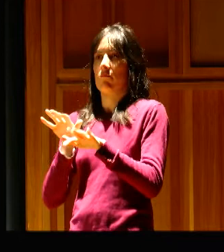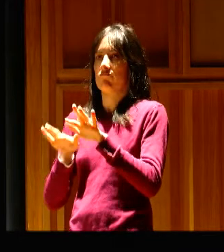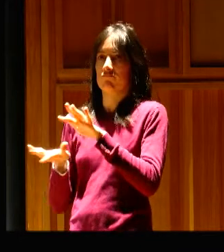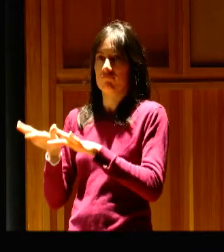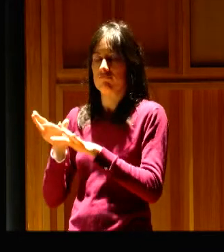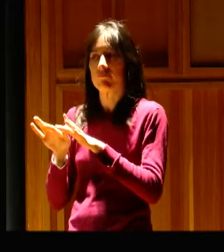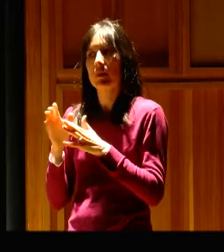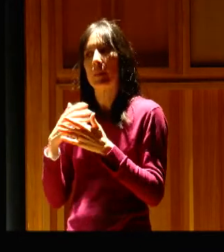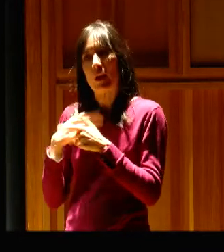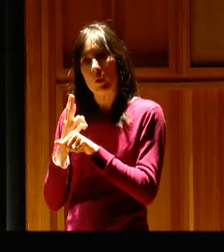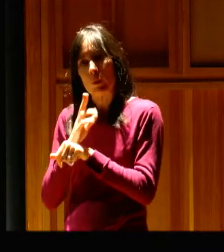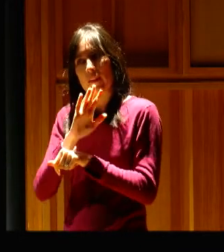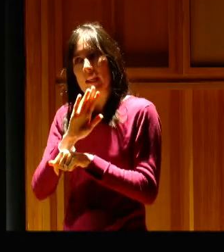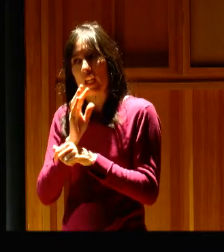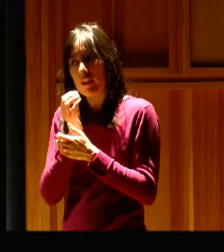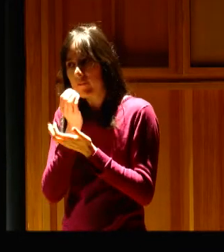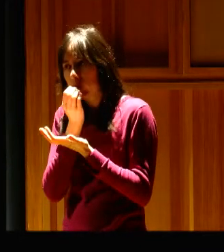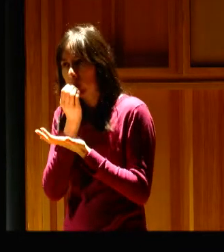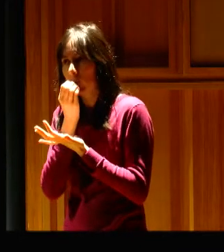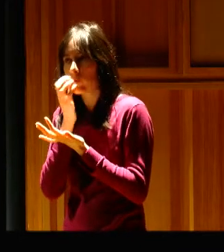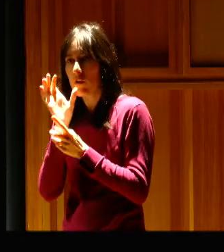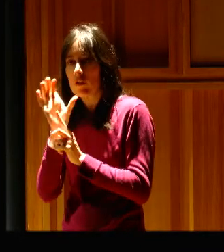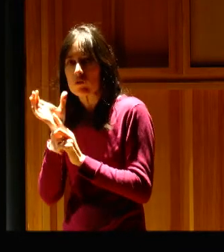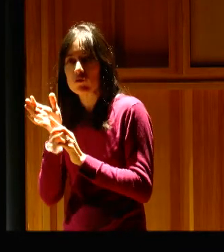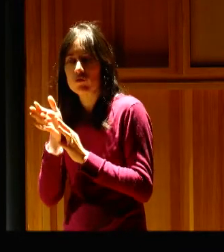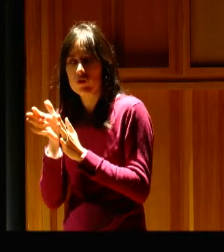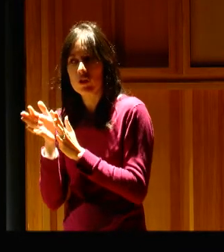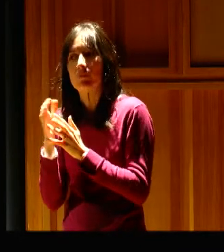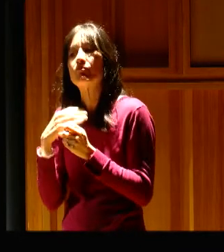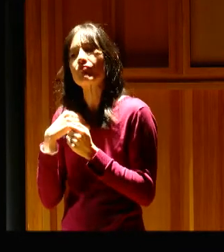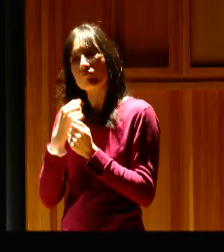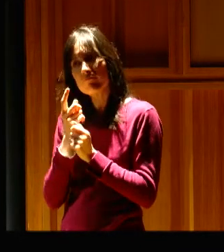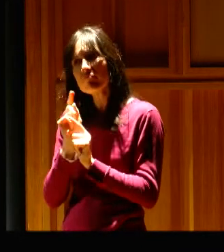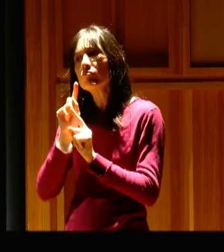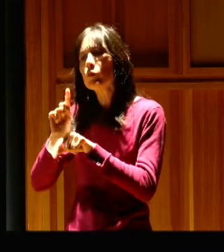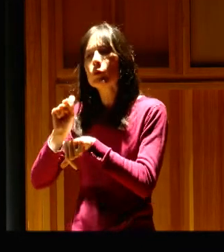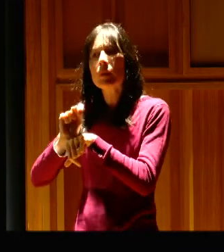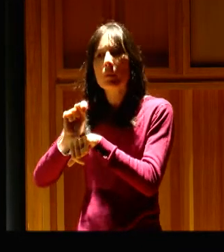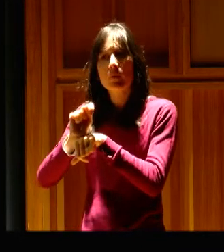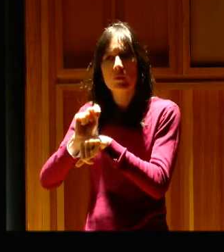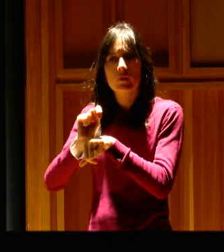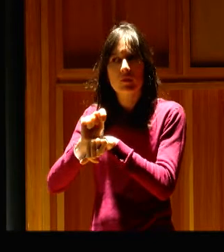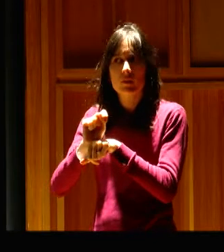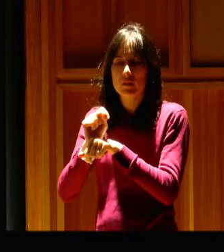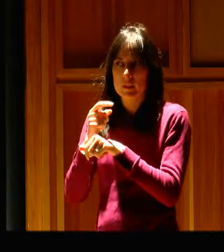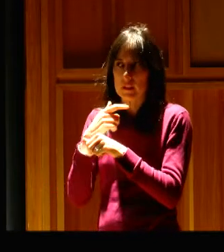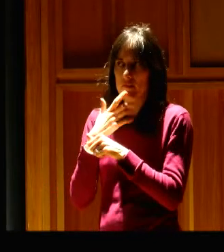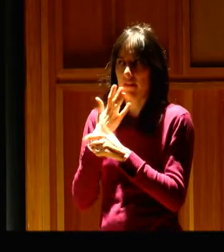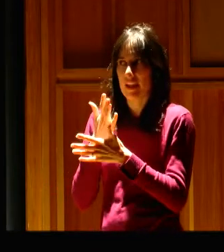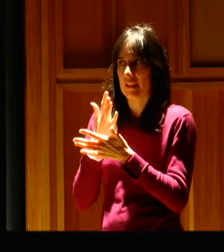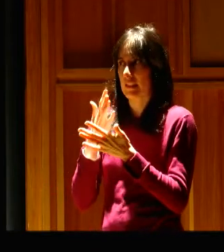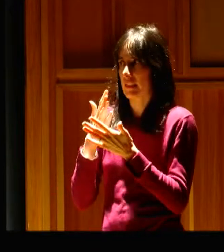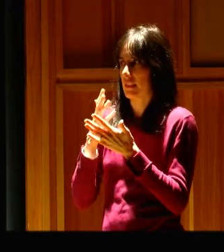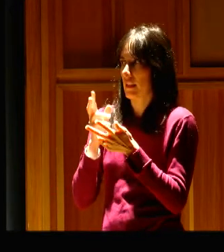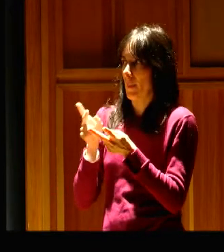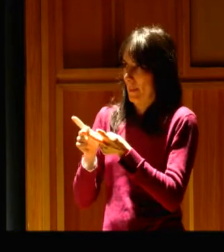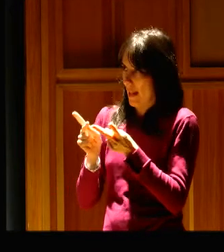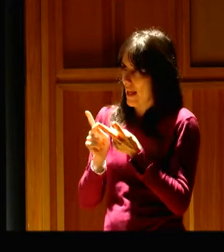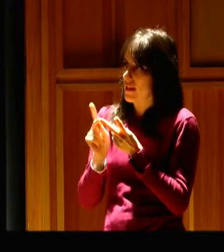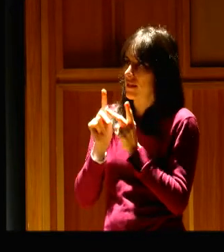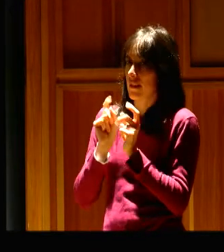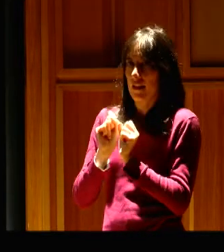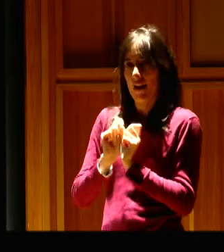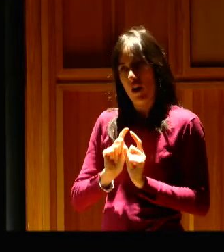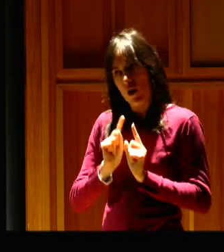And in synagogues across the country, they found dwellings, physical spaces, to practice singing and